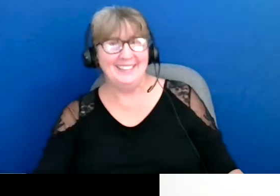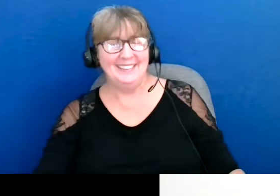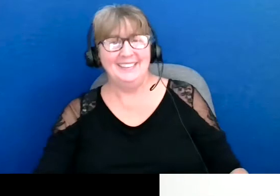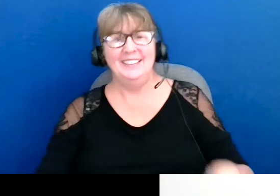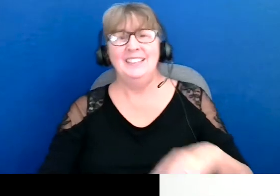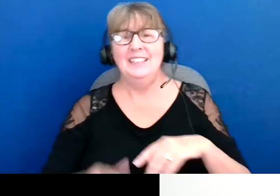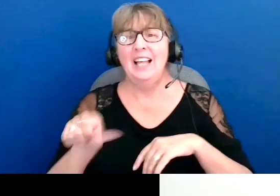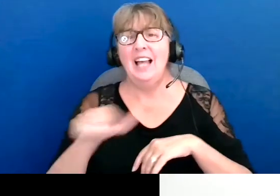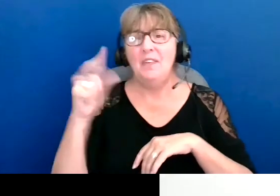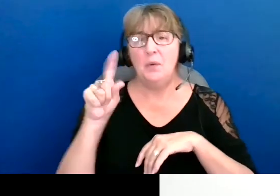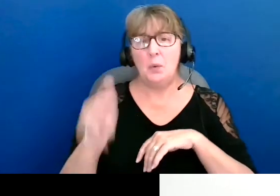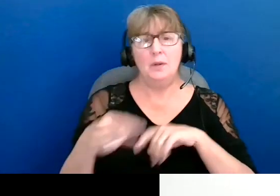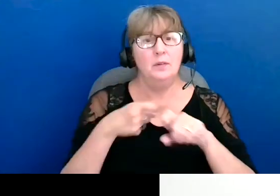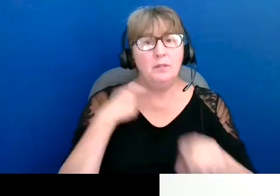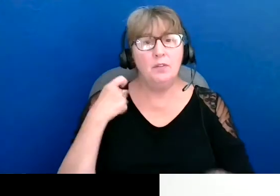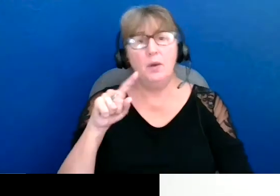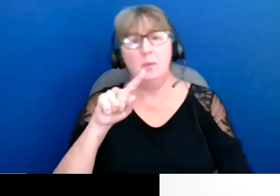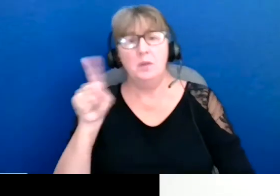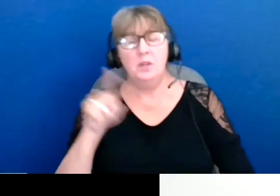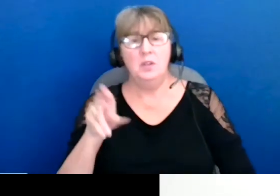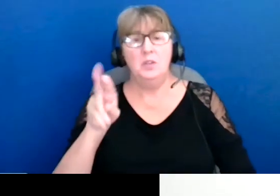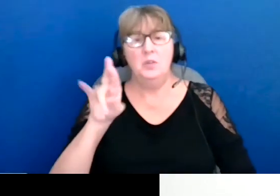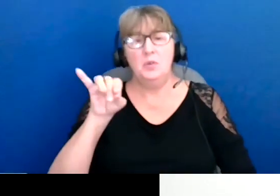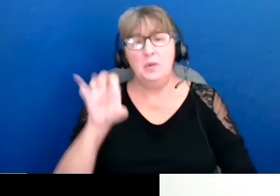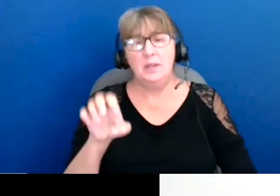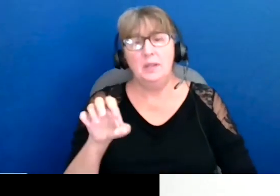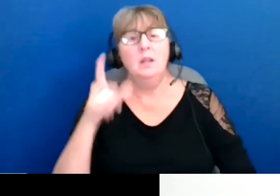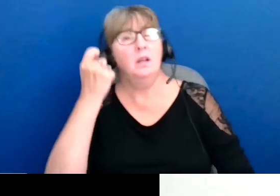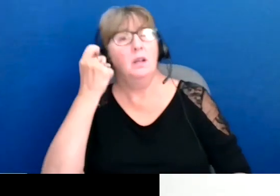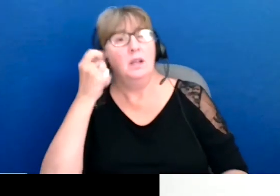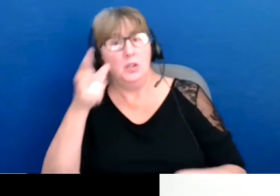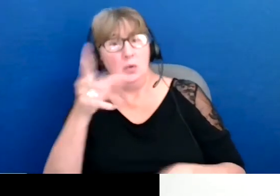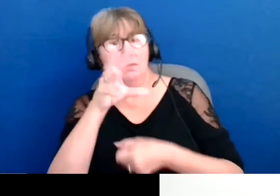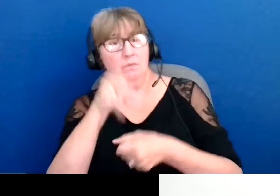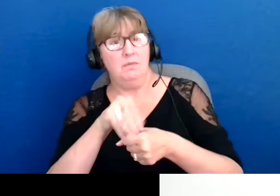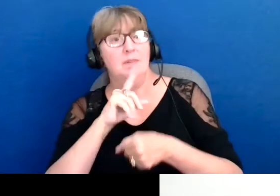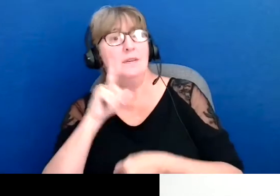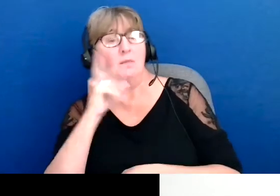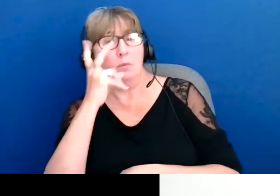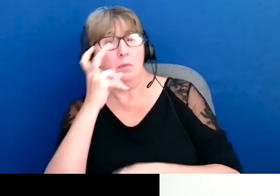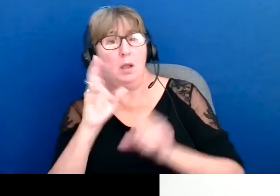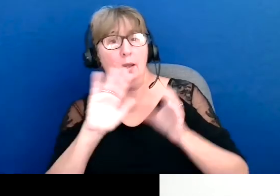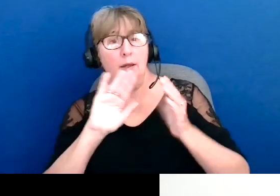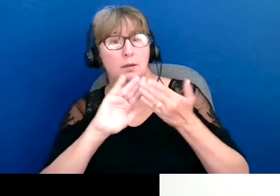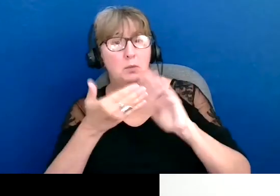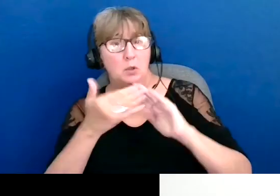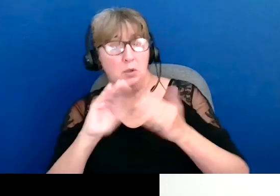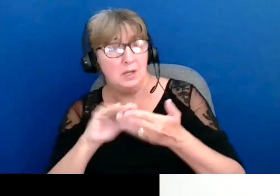have a question from Zuri, who's wondering, being a part of the deafblind community, is it difficult for you to trust